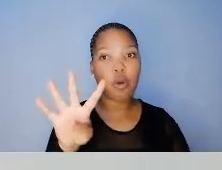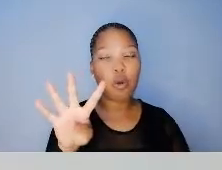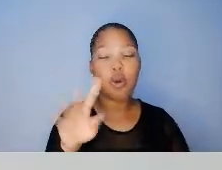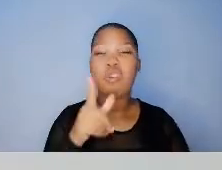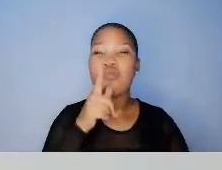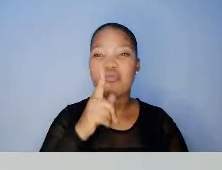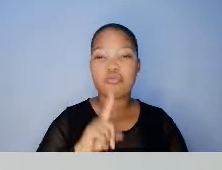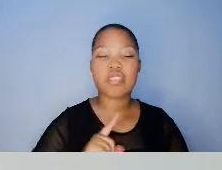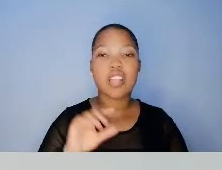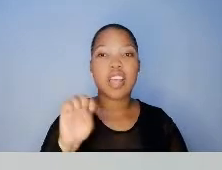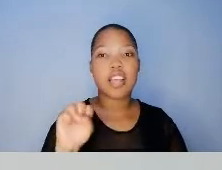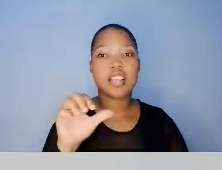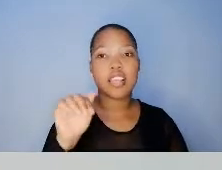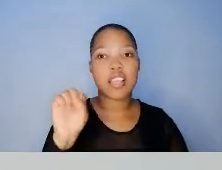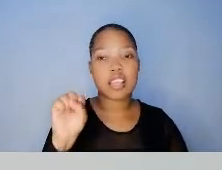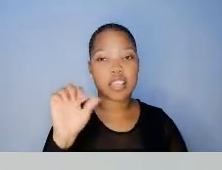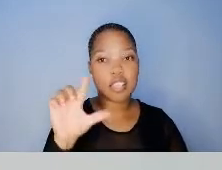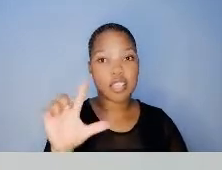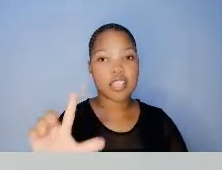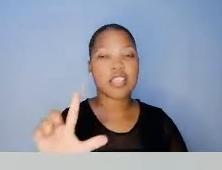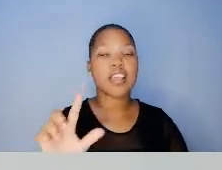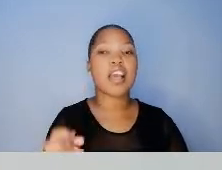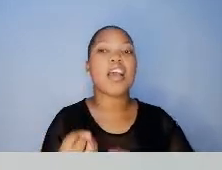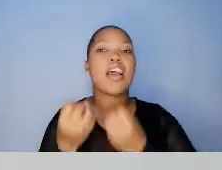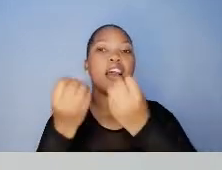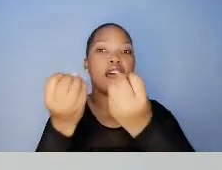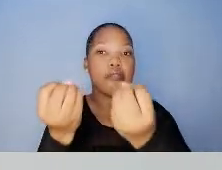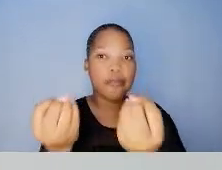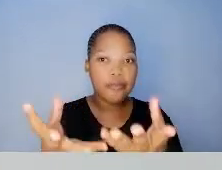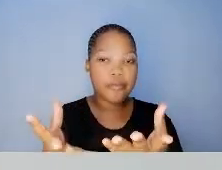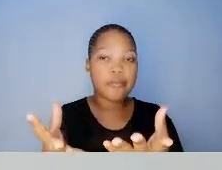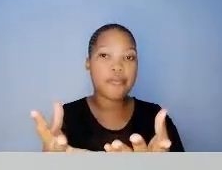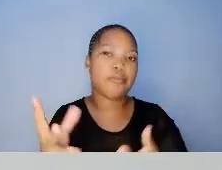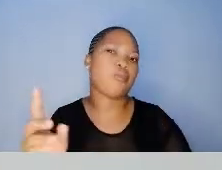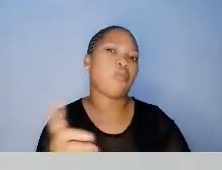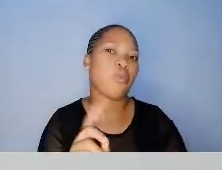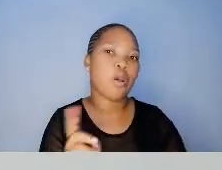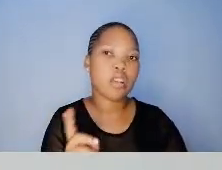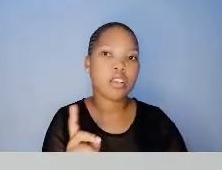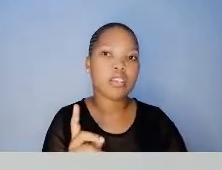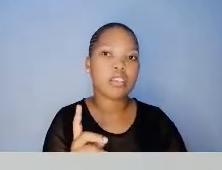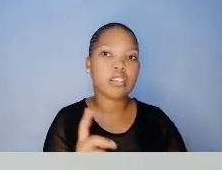African Sign Language is offered in that